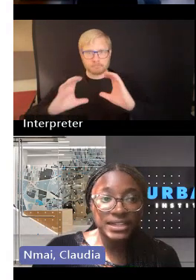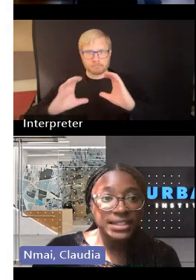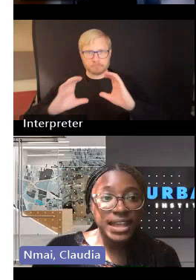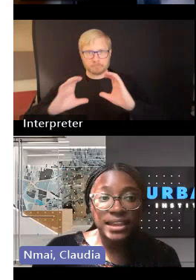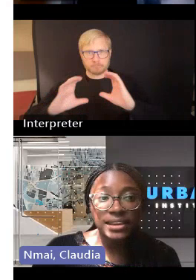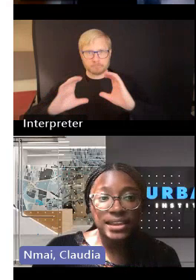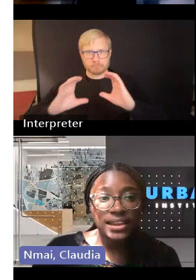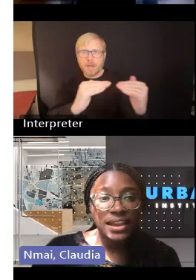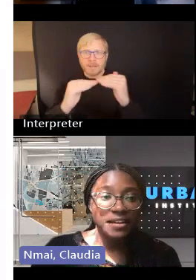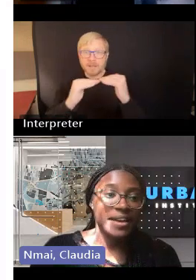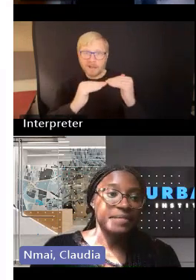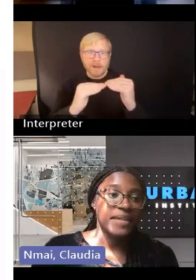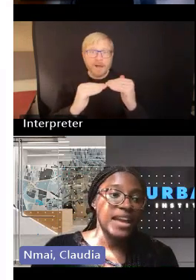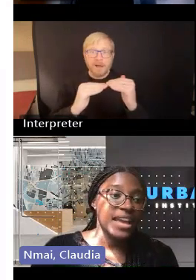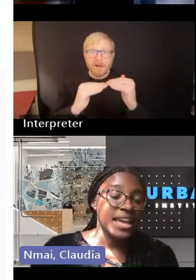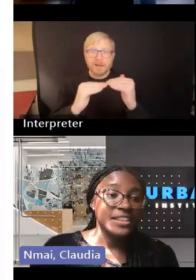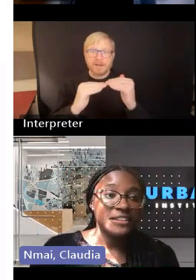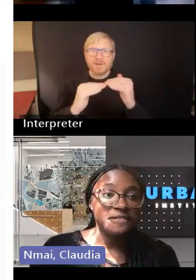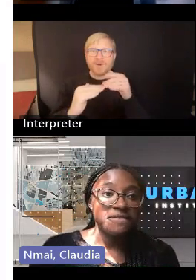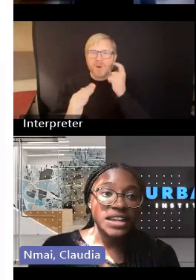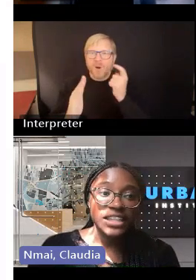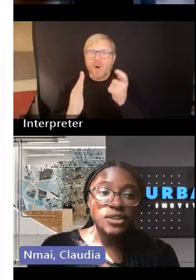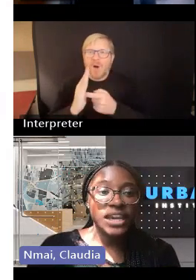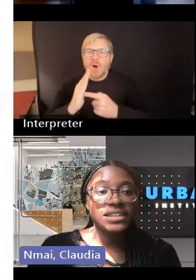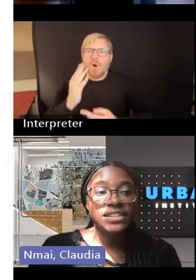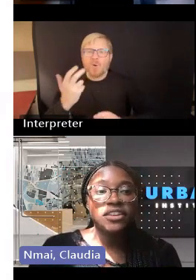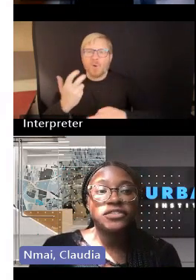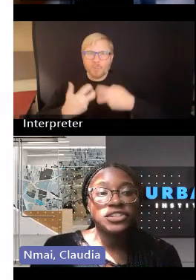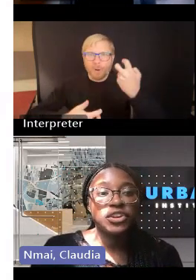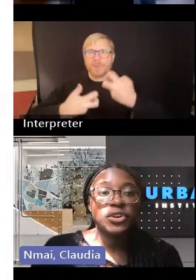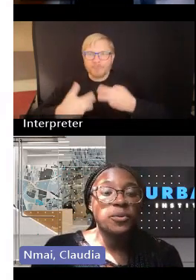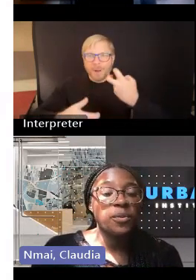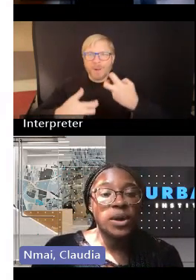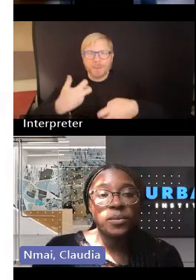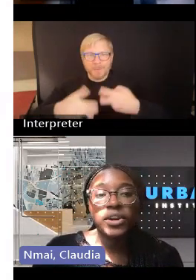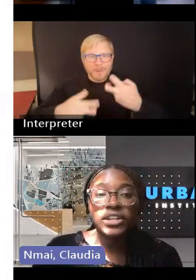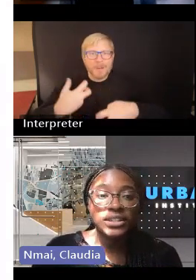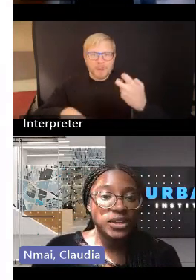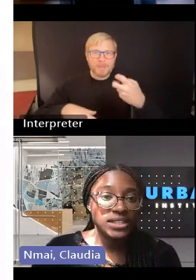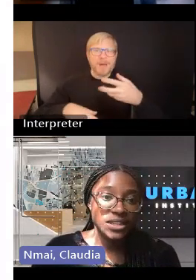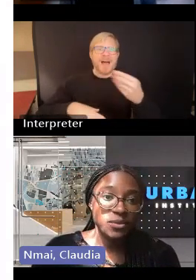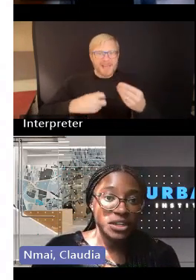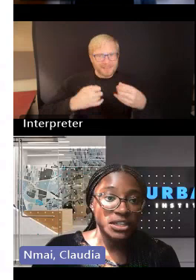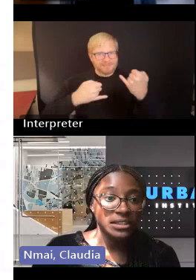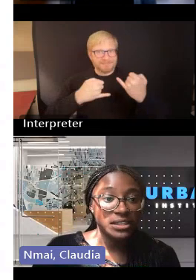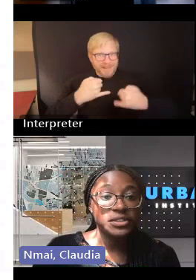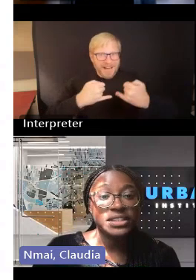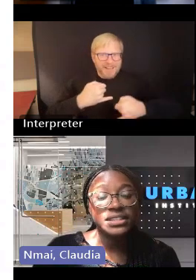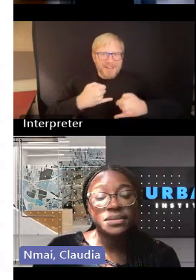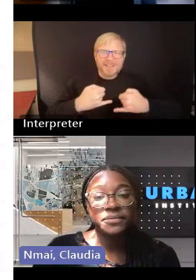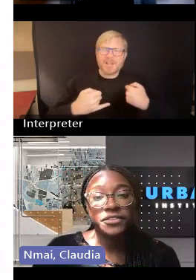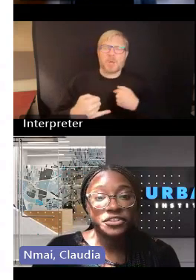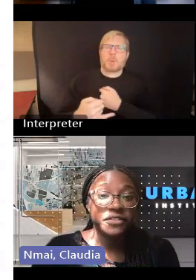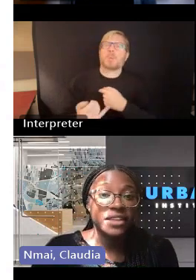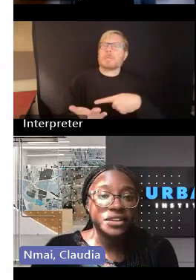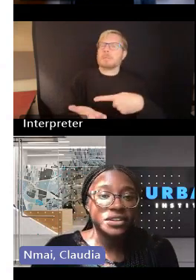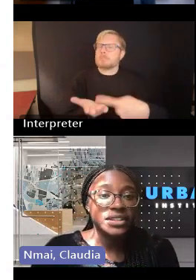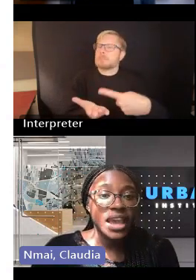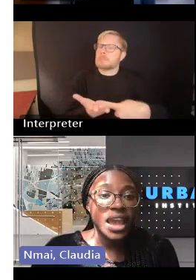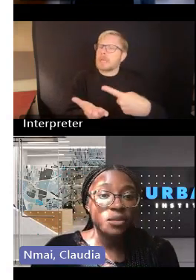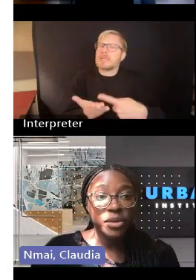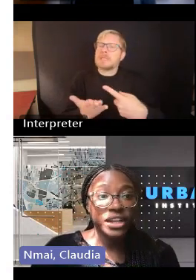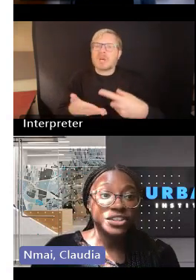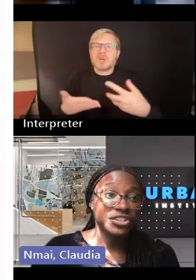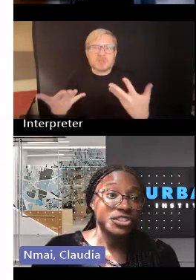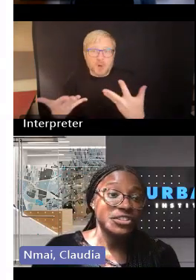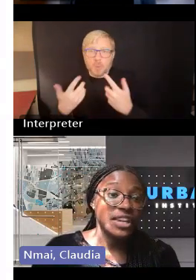We can go to the next slide. Okay. And then finally, we kind of delved into what worked and what didn't work in the legal system for